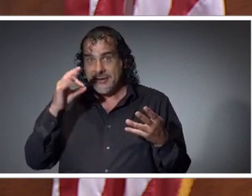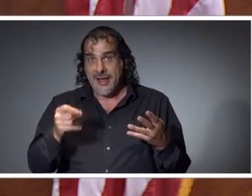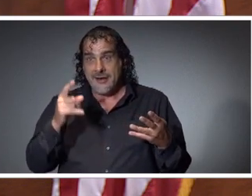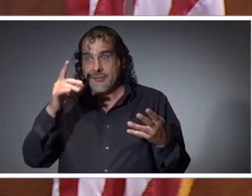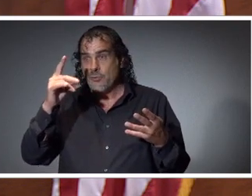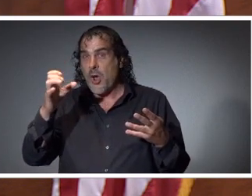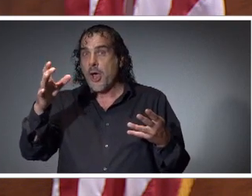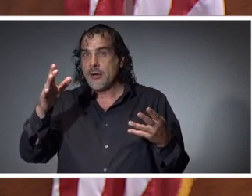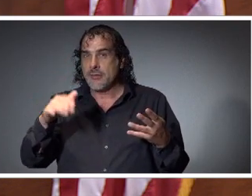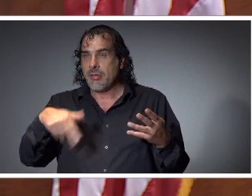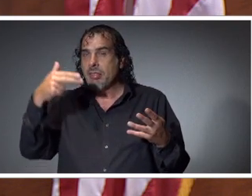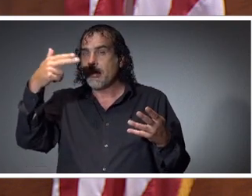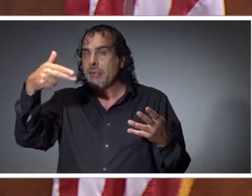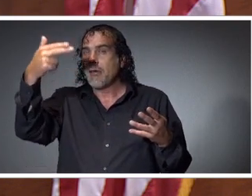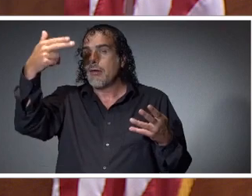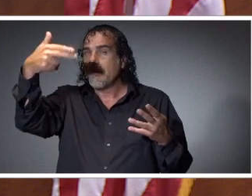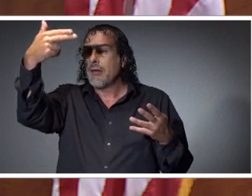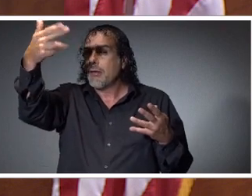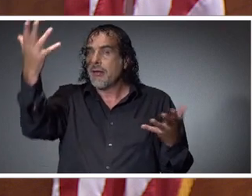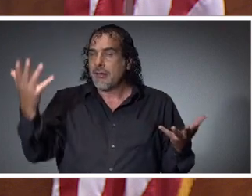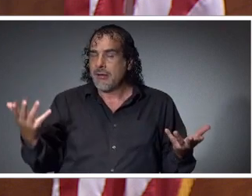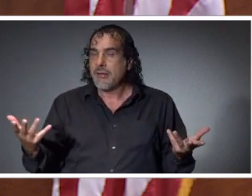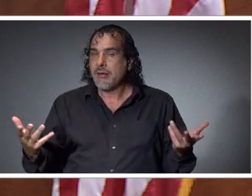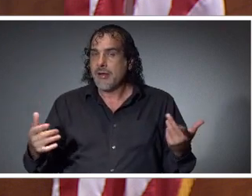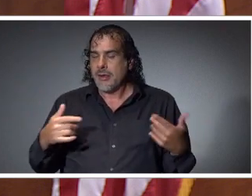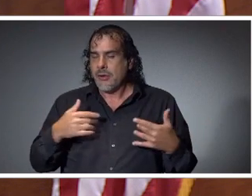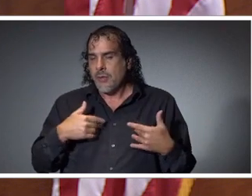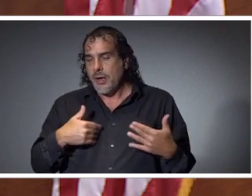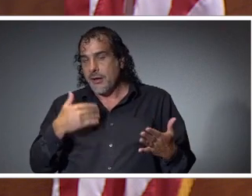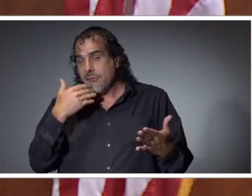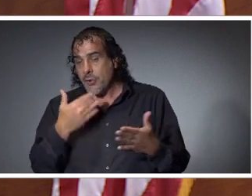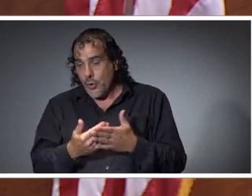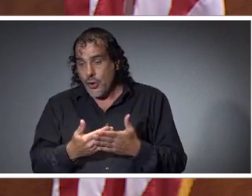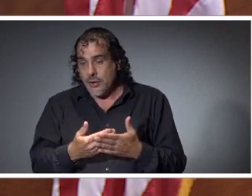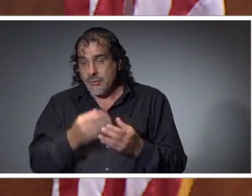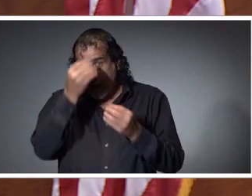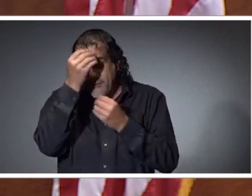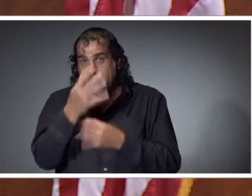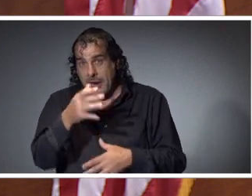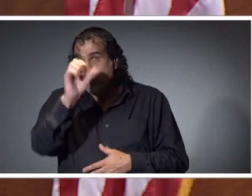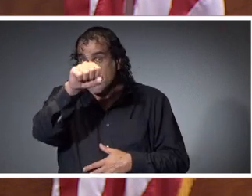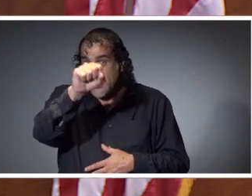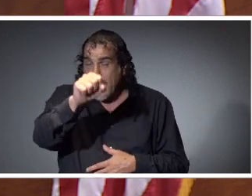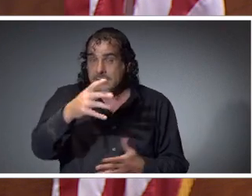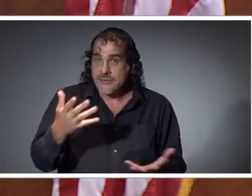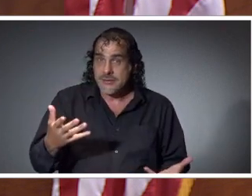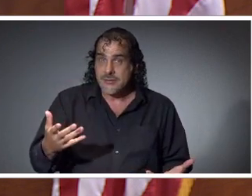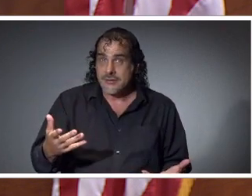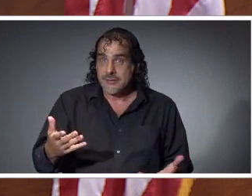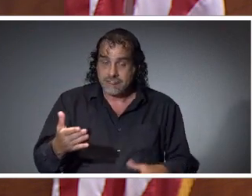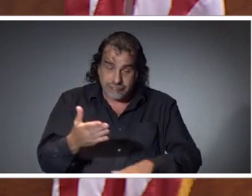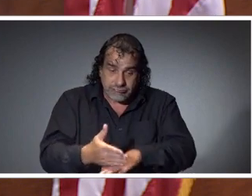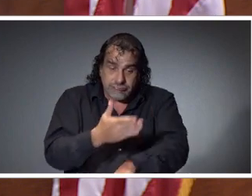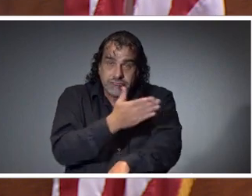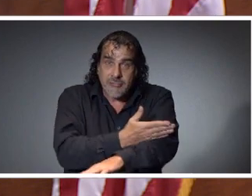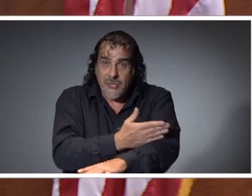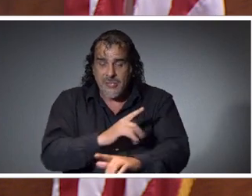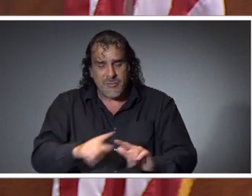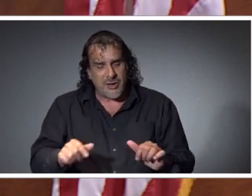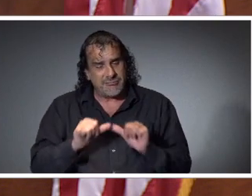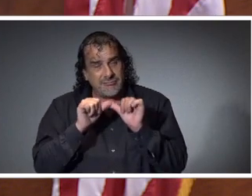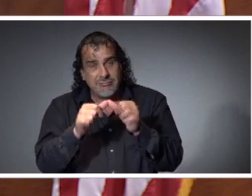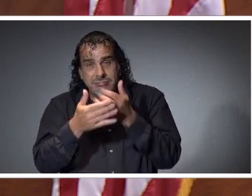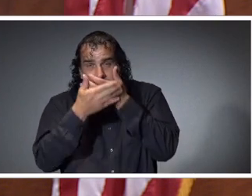to 100 every now and then. And so we've got good positive movement, but we're still need to continue to wear a mask,